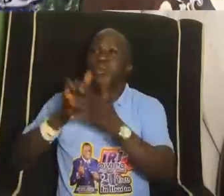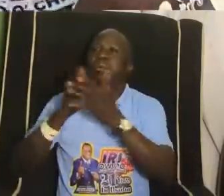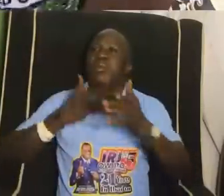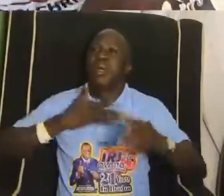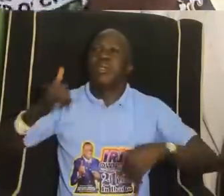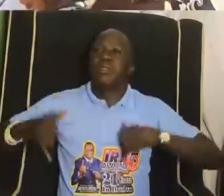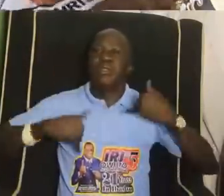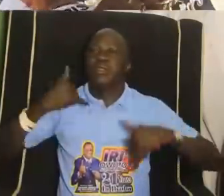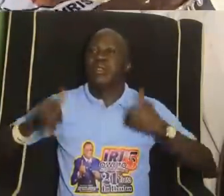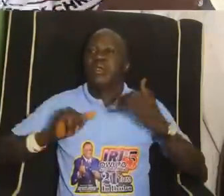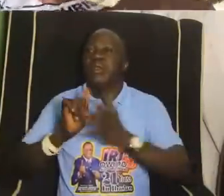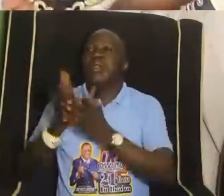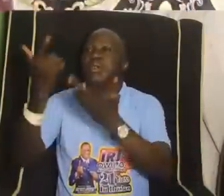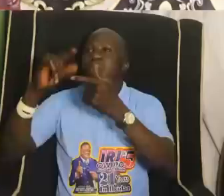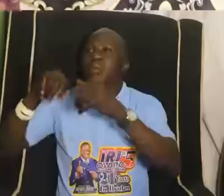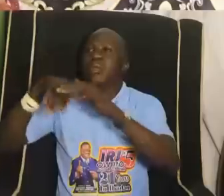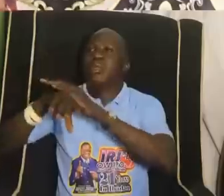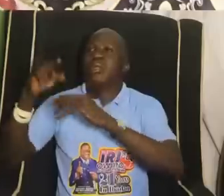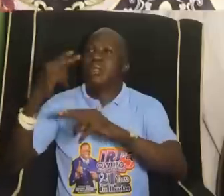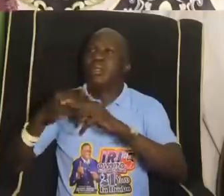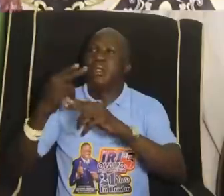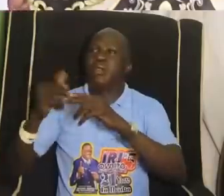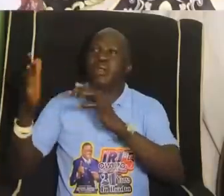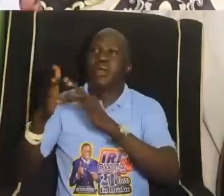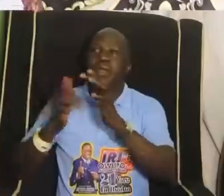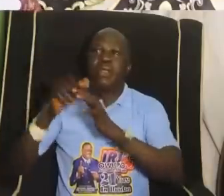E si, let it be accomplished on time. Oh, yeah. Wow.